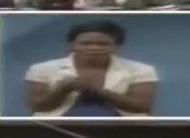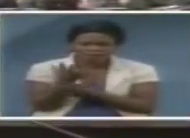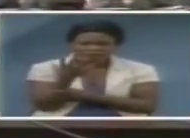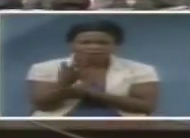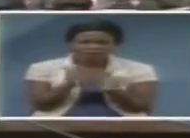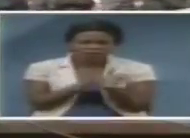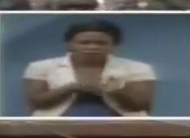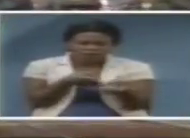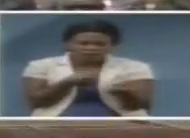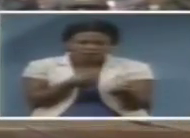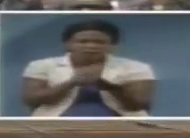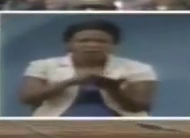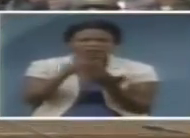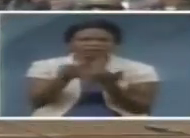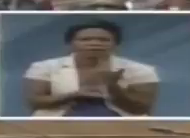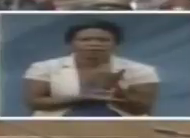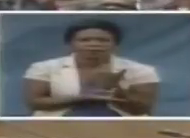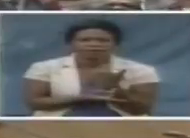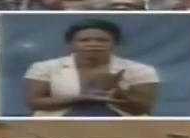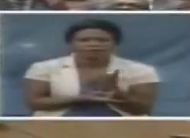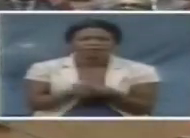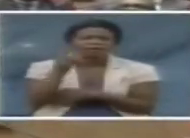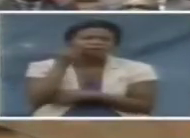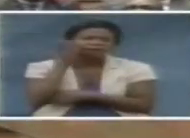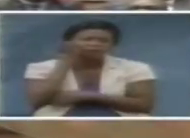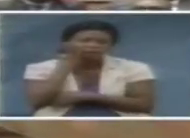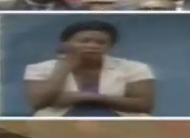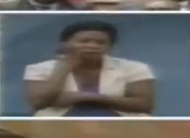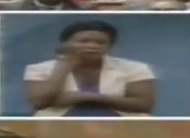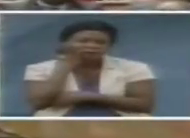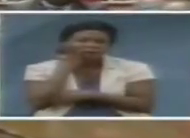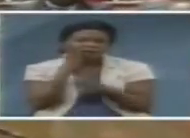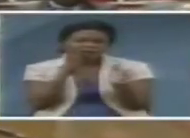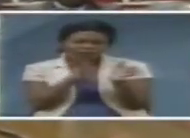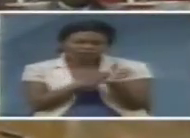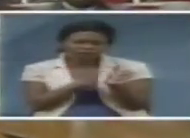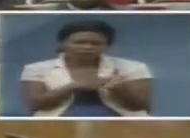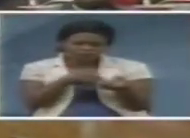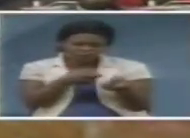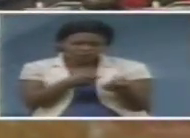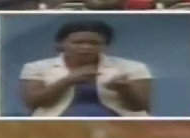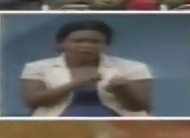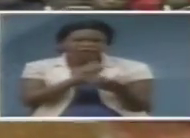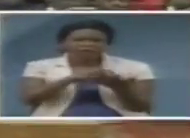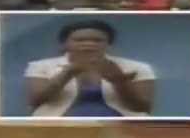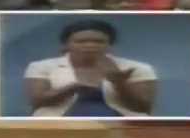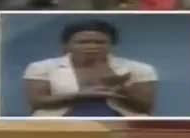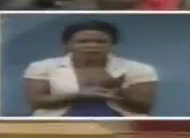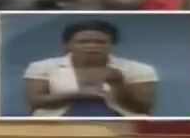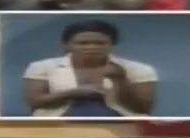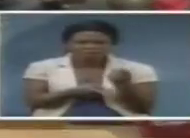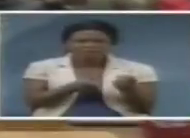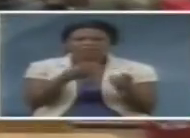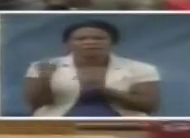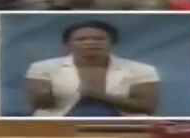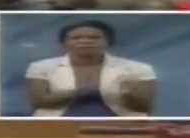Homegrown school feeding program. Sir, the homegrown school feeding program has